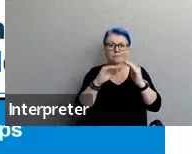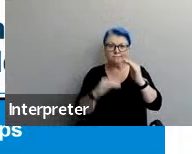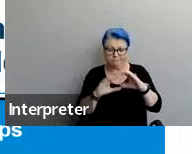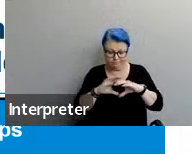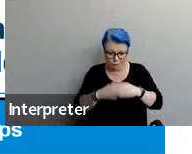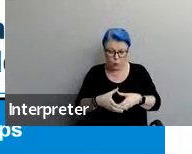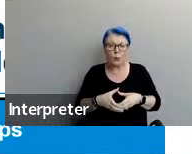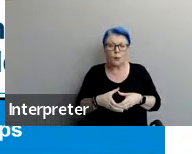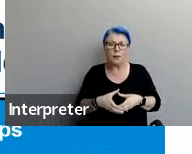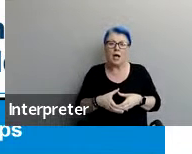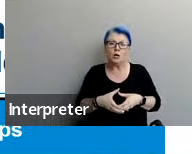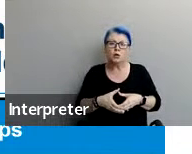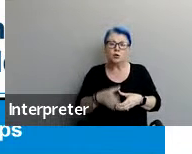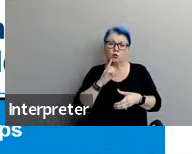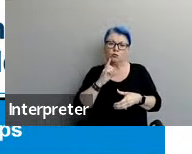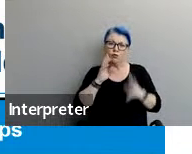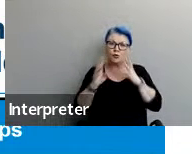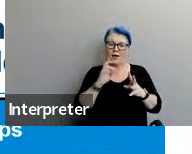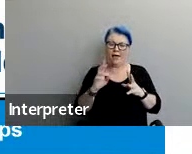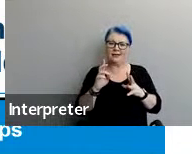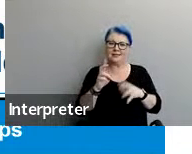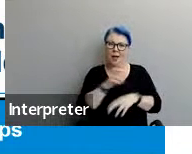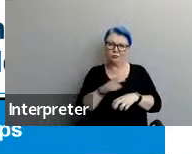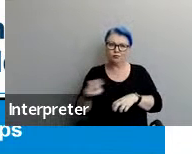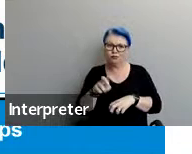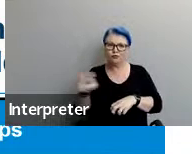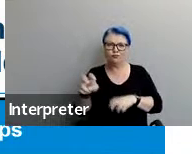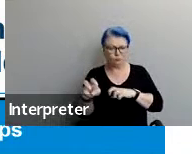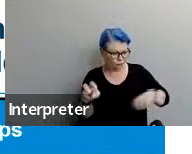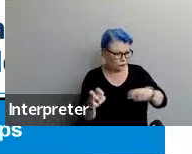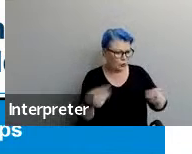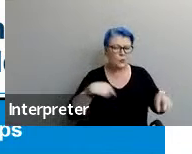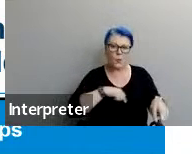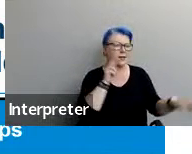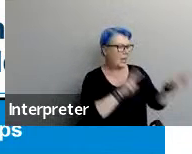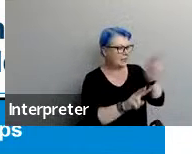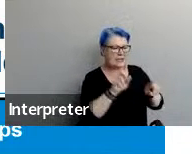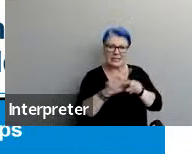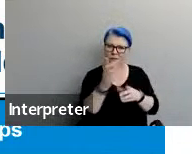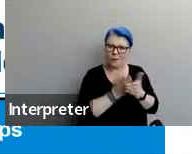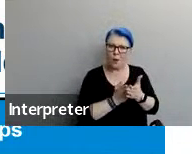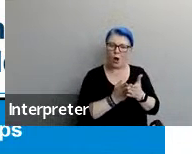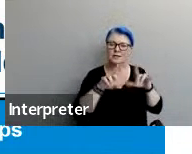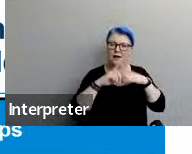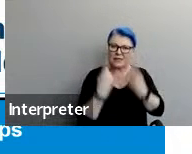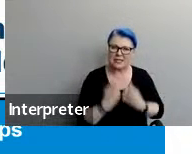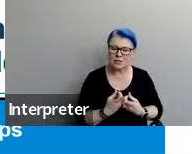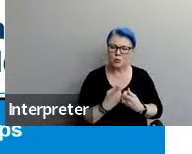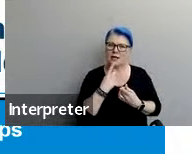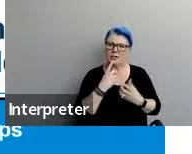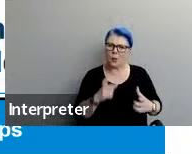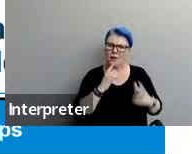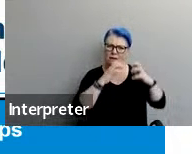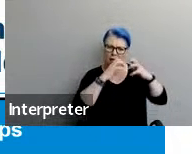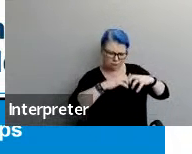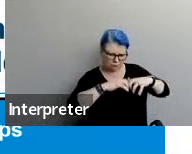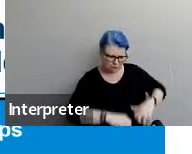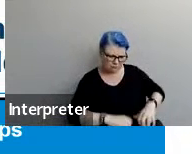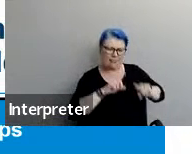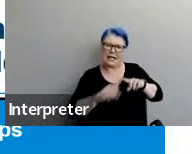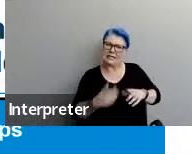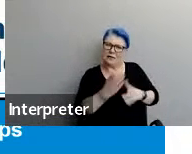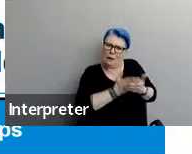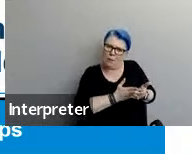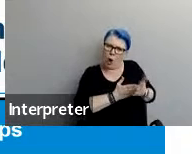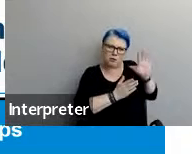to take some field trips so that we can see different parts of the district and kind of break down some of those silos and